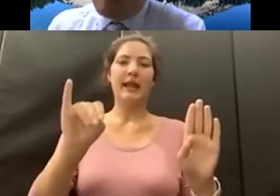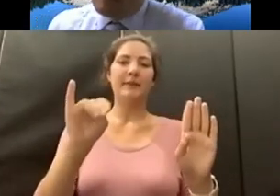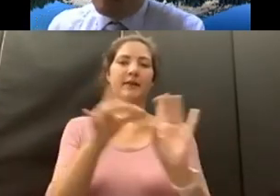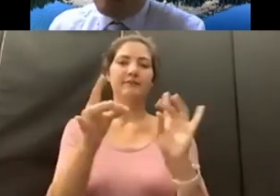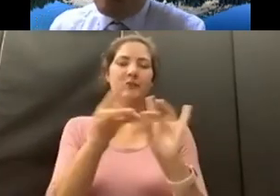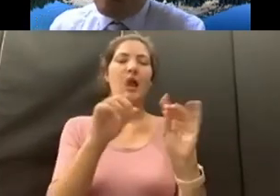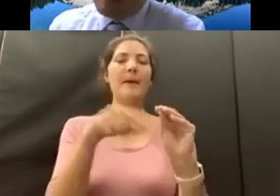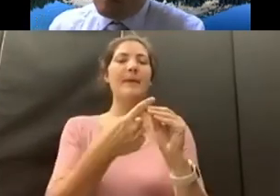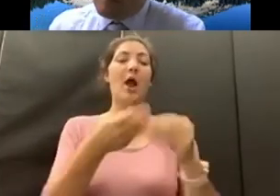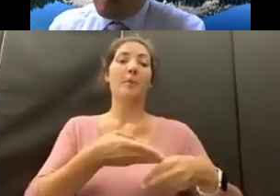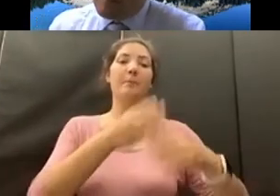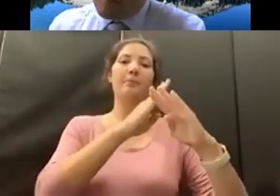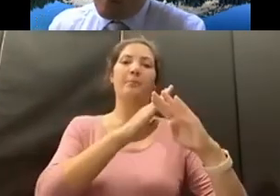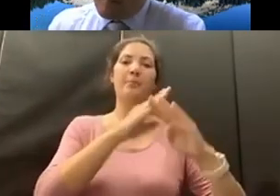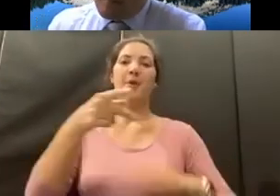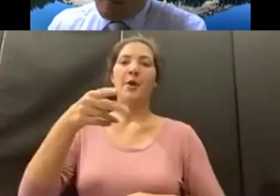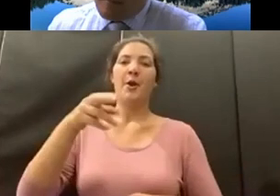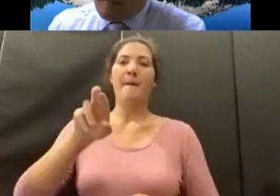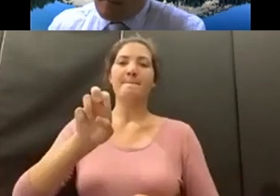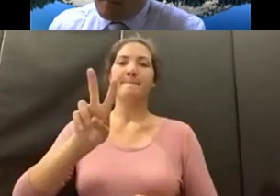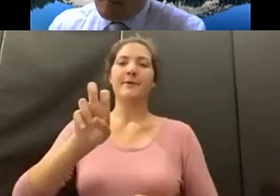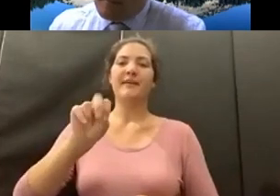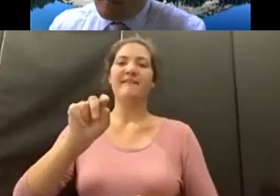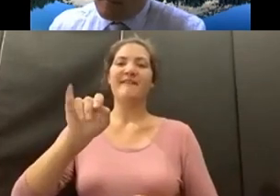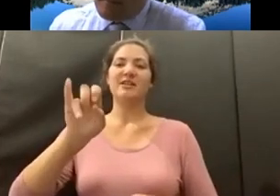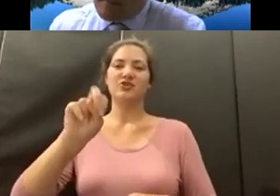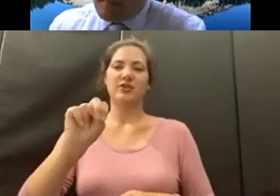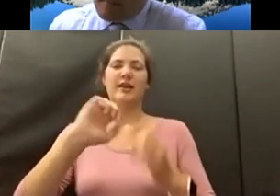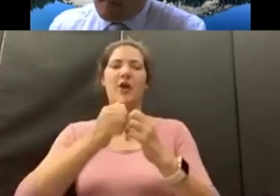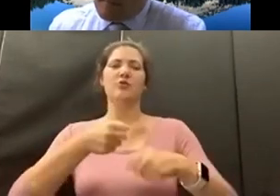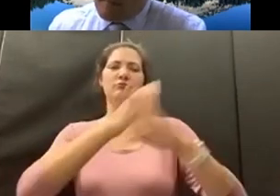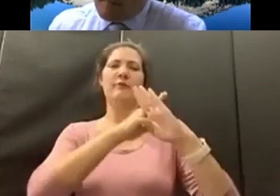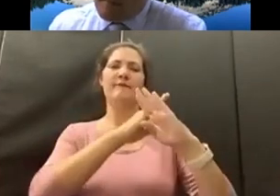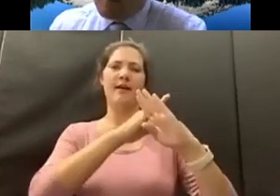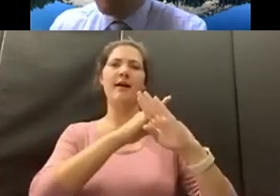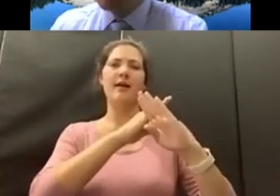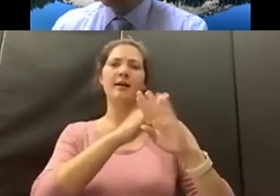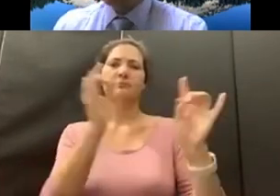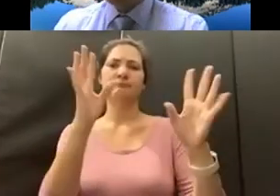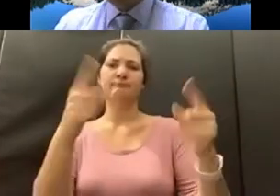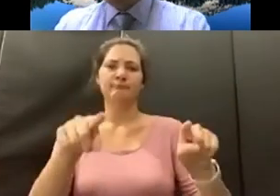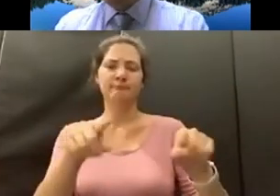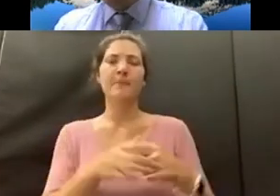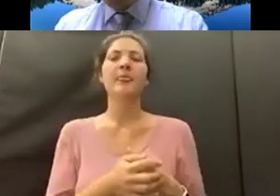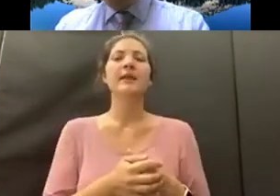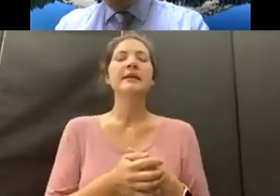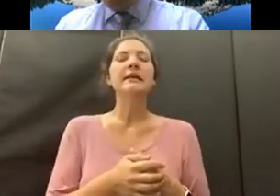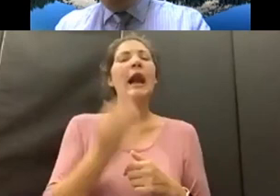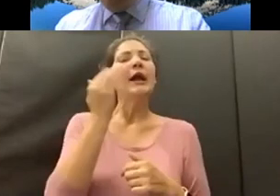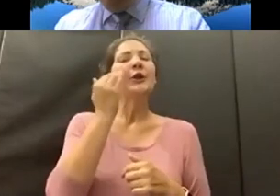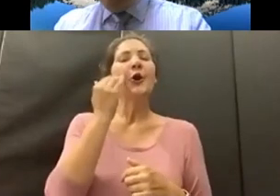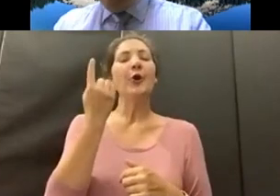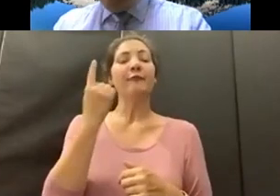You know, one of the things that I think we really could work on as government is when